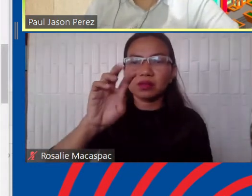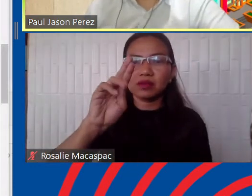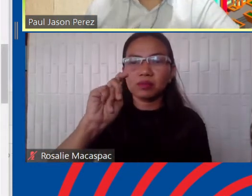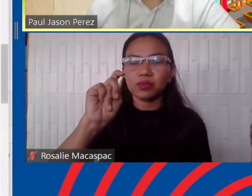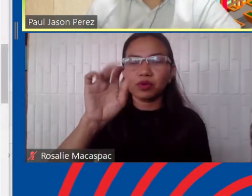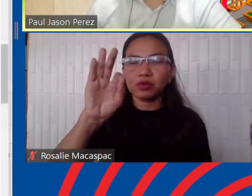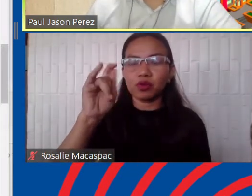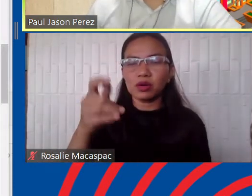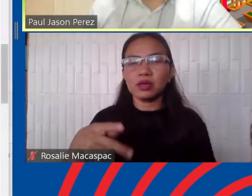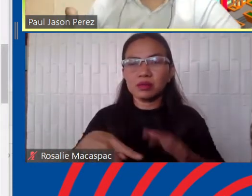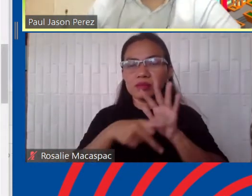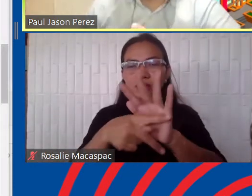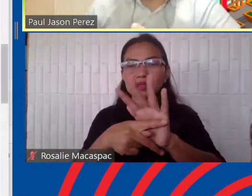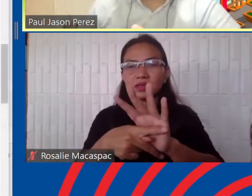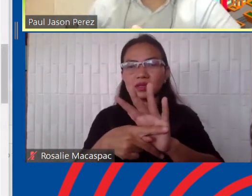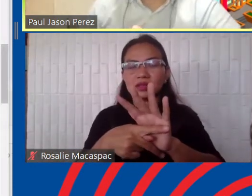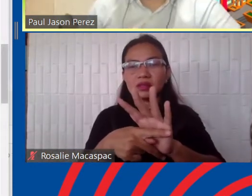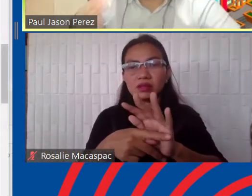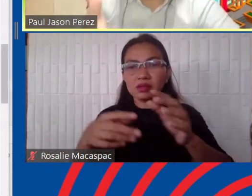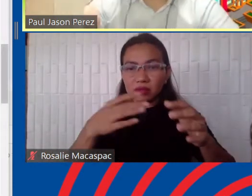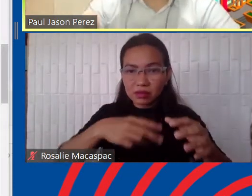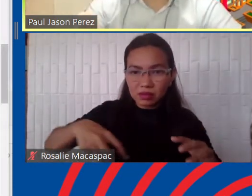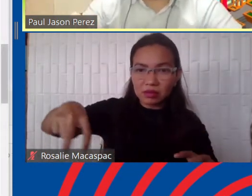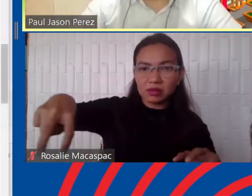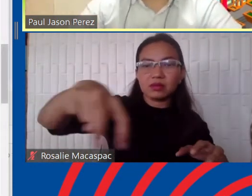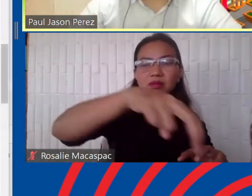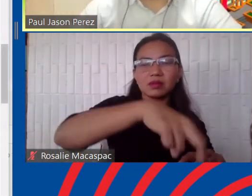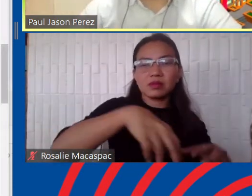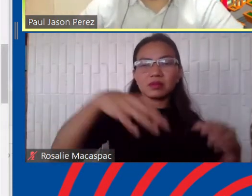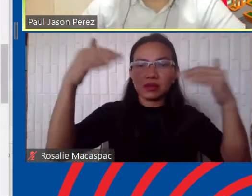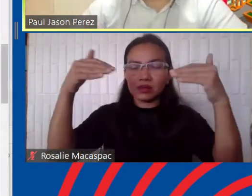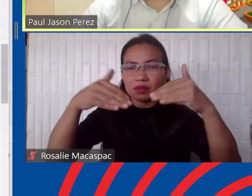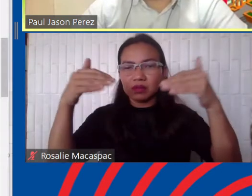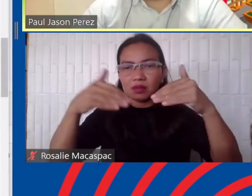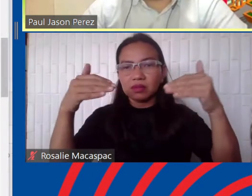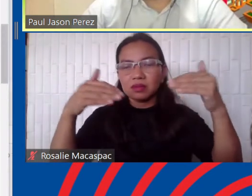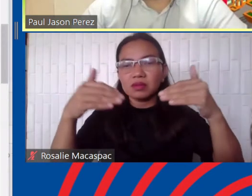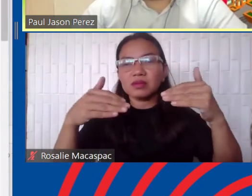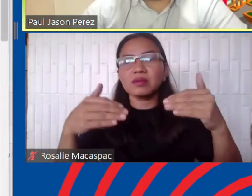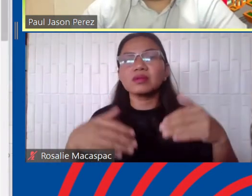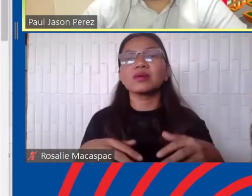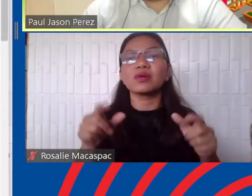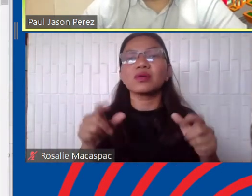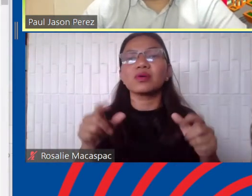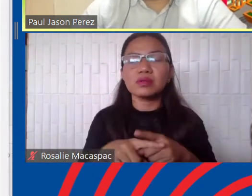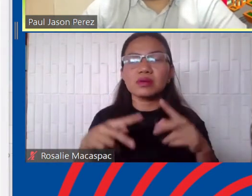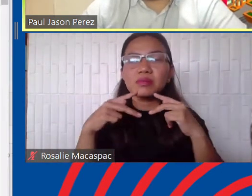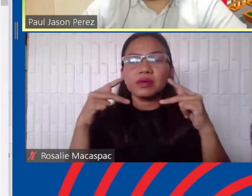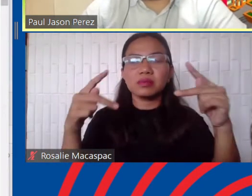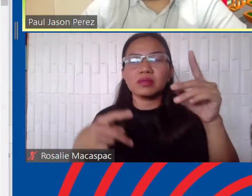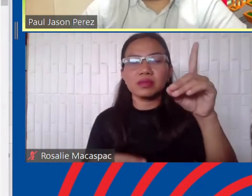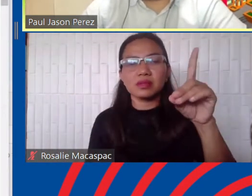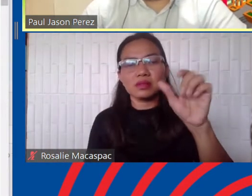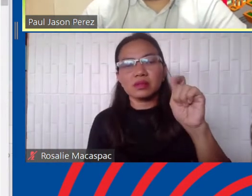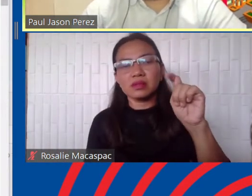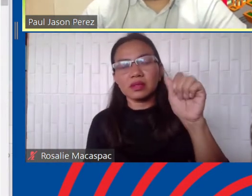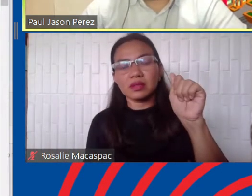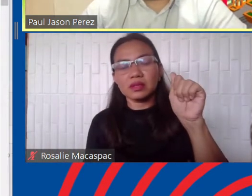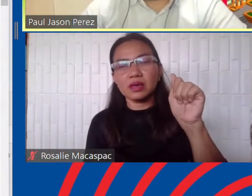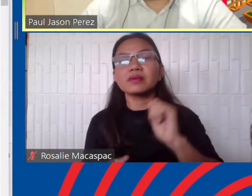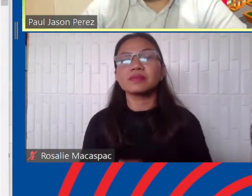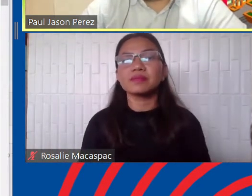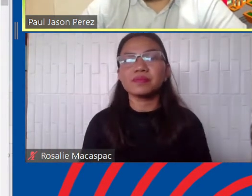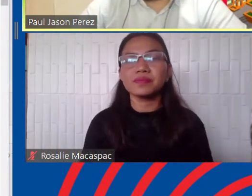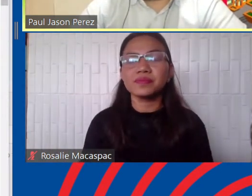conference or walang publication, then they can just publish it here. They can also publish their data sets here. And